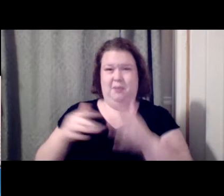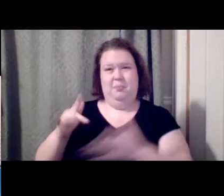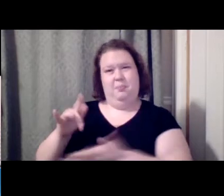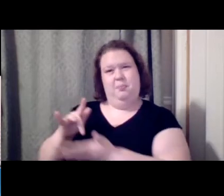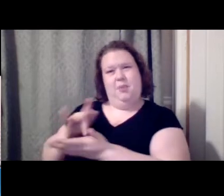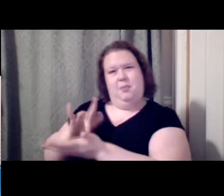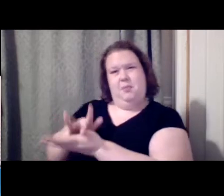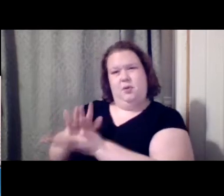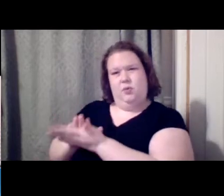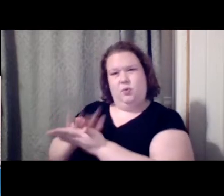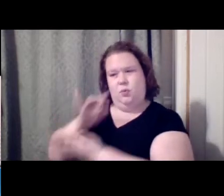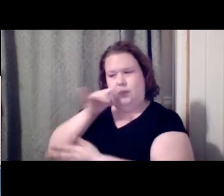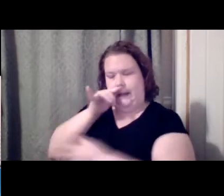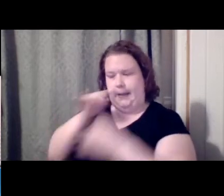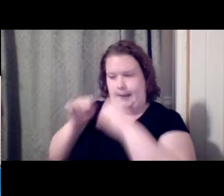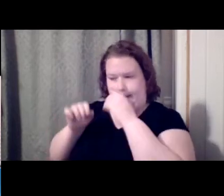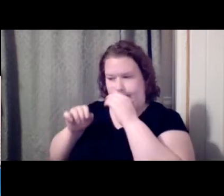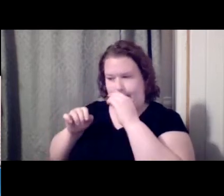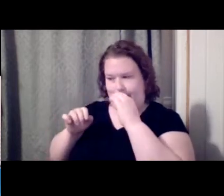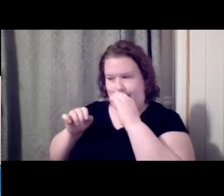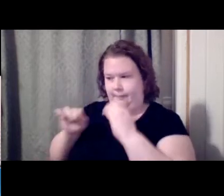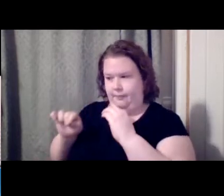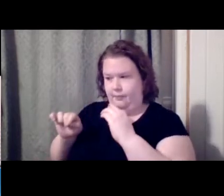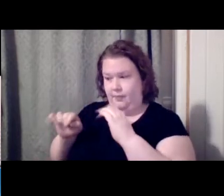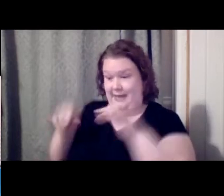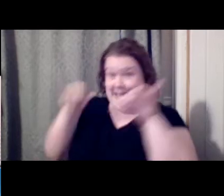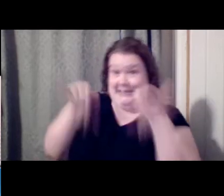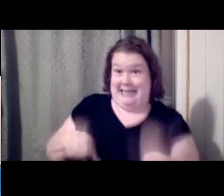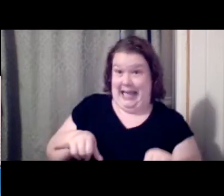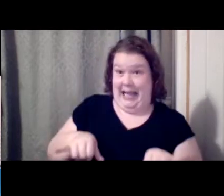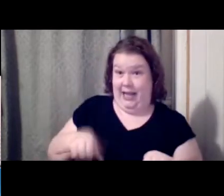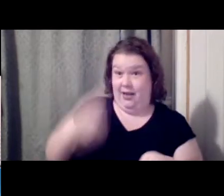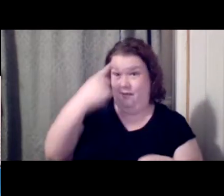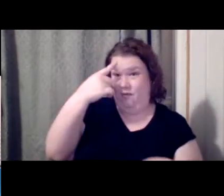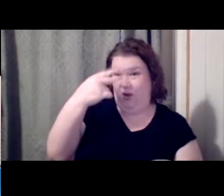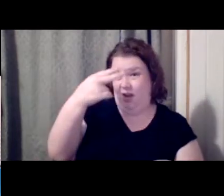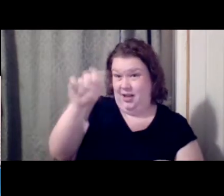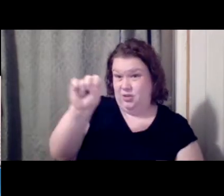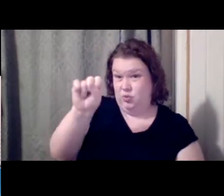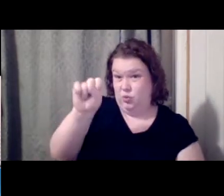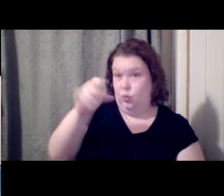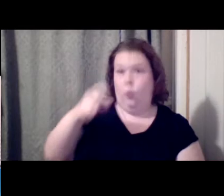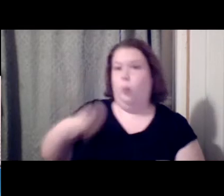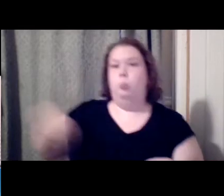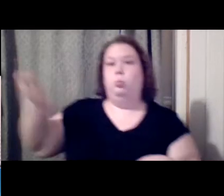that's on the table because